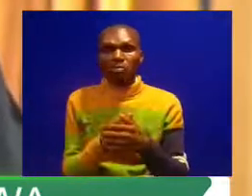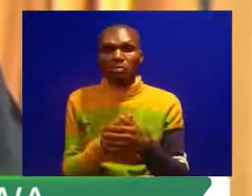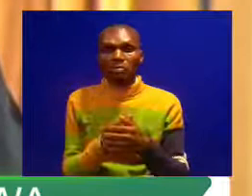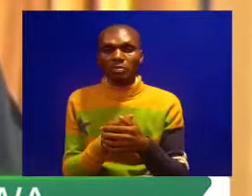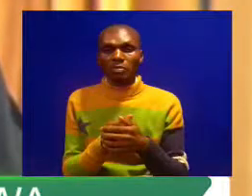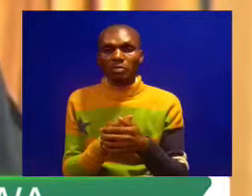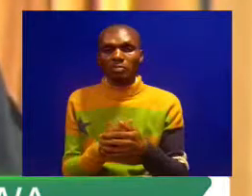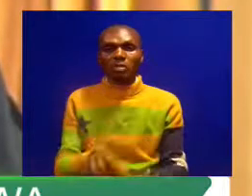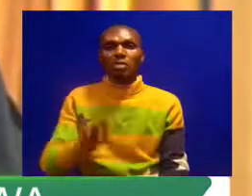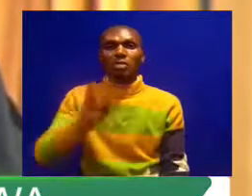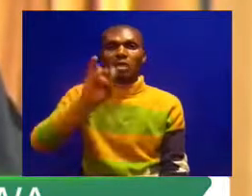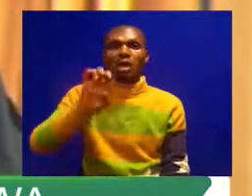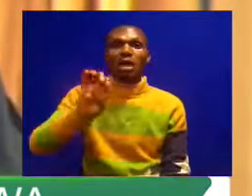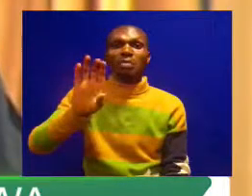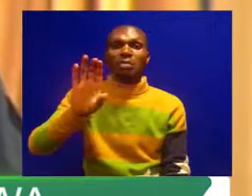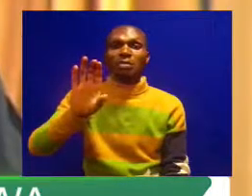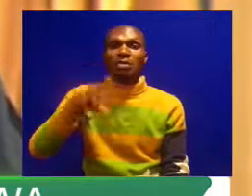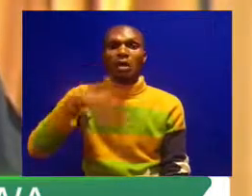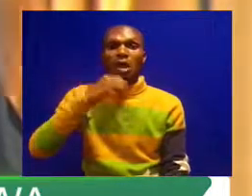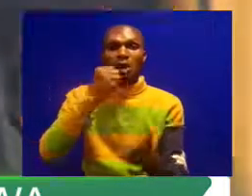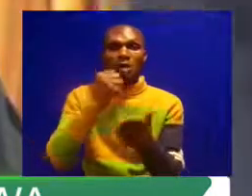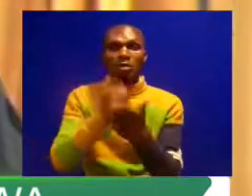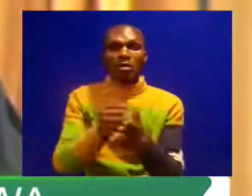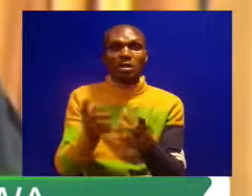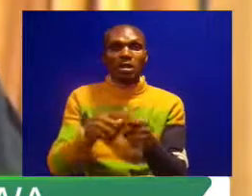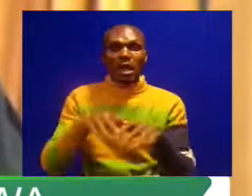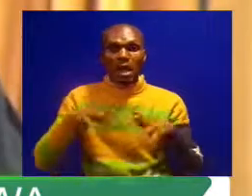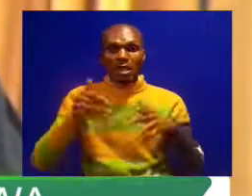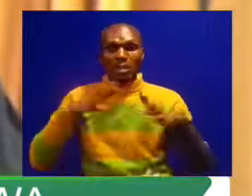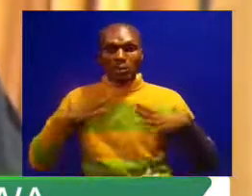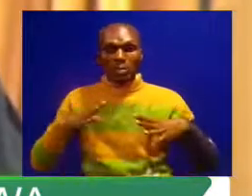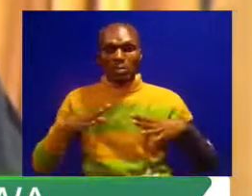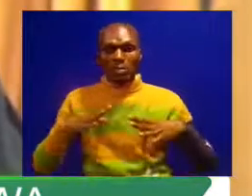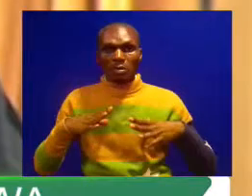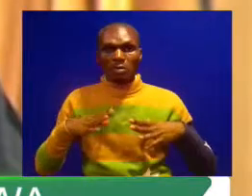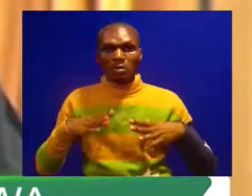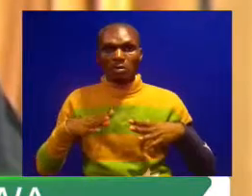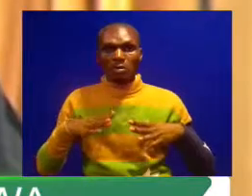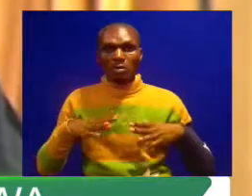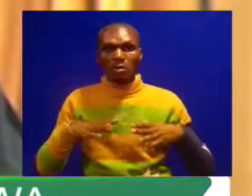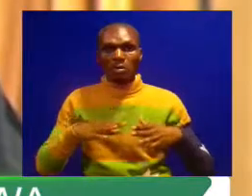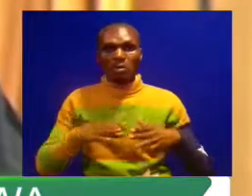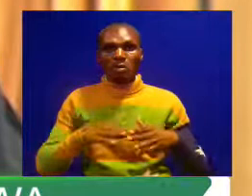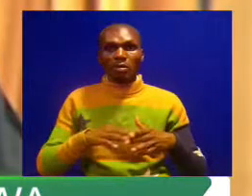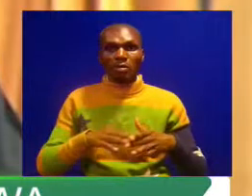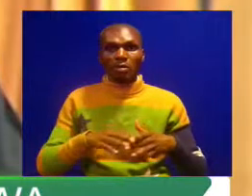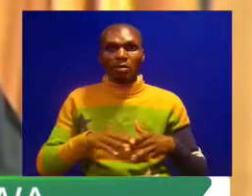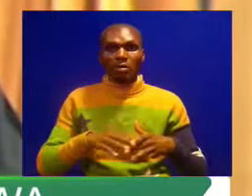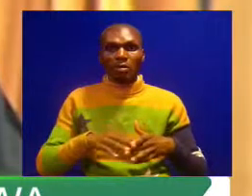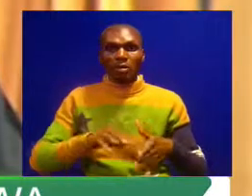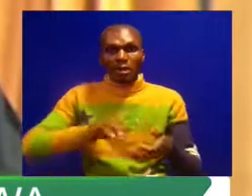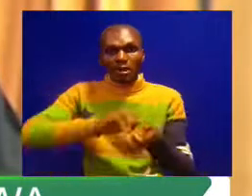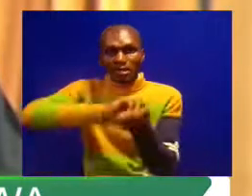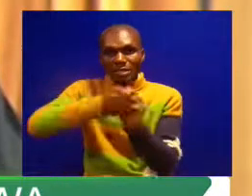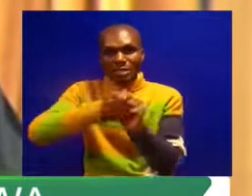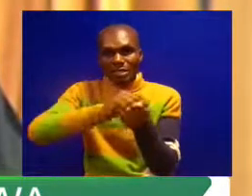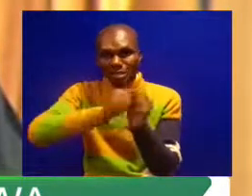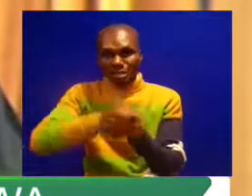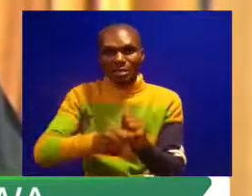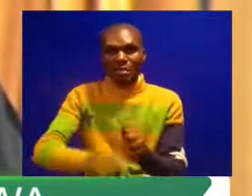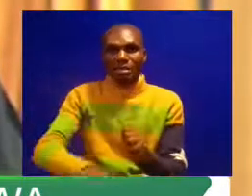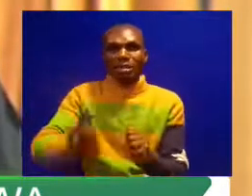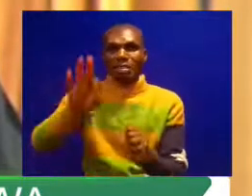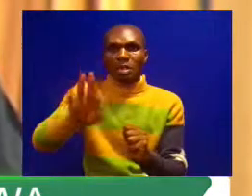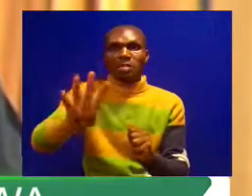that IMBC is officious and strangers used a two to tamper with the forms 34A before converting